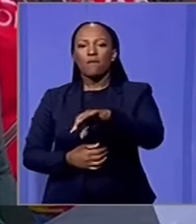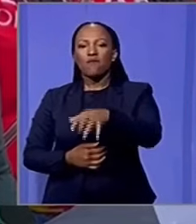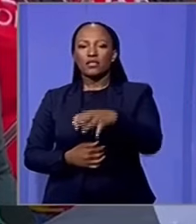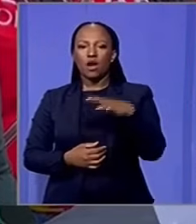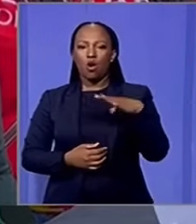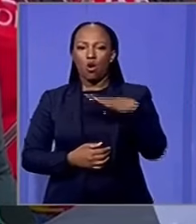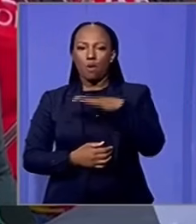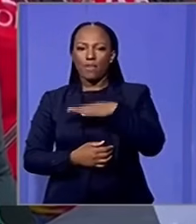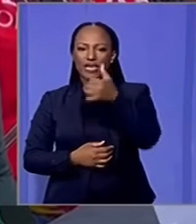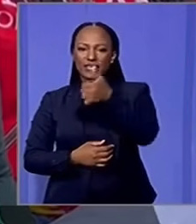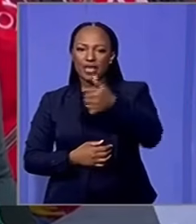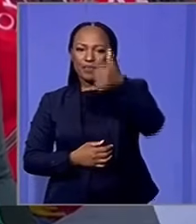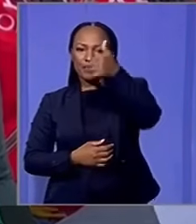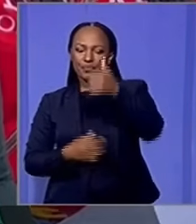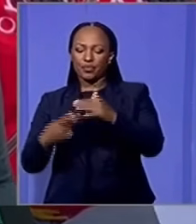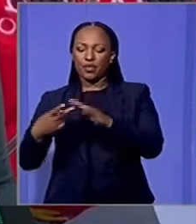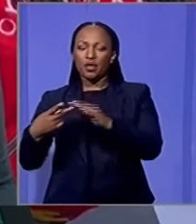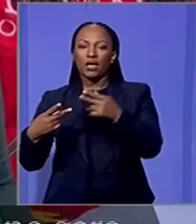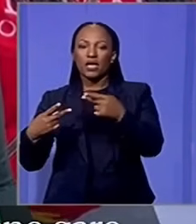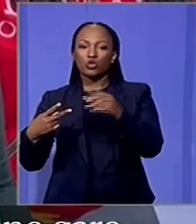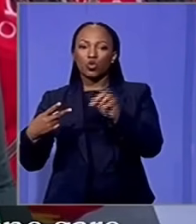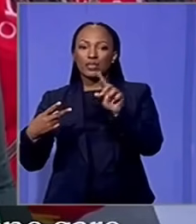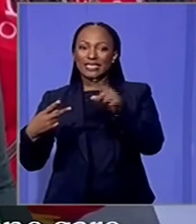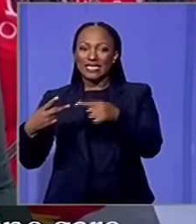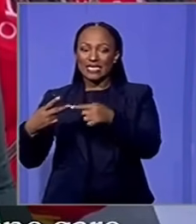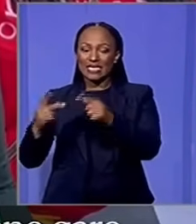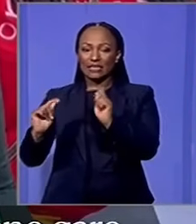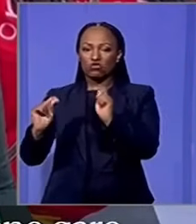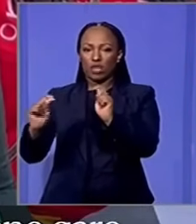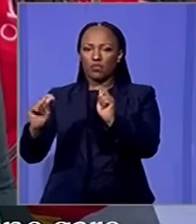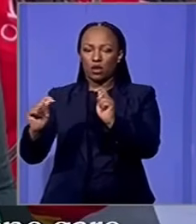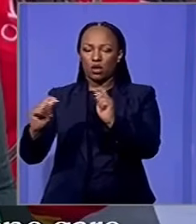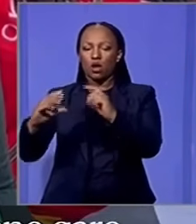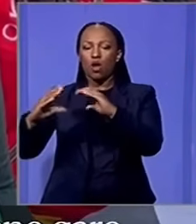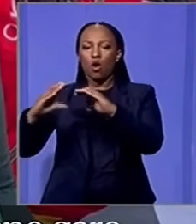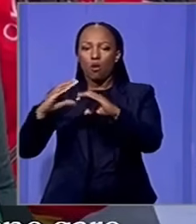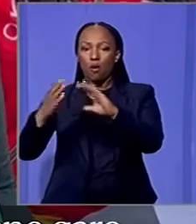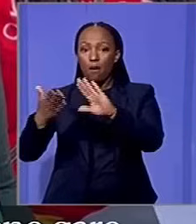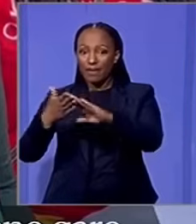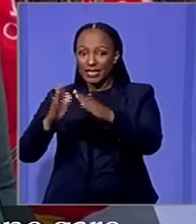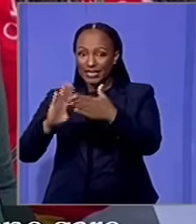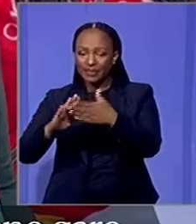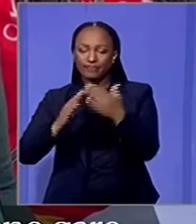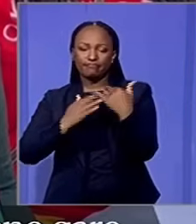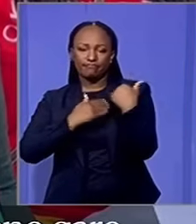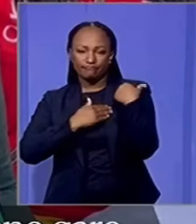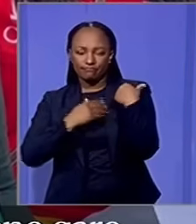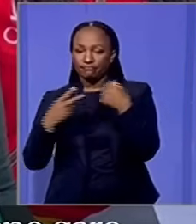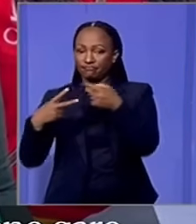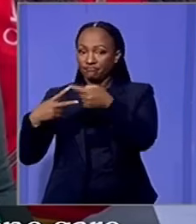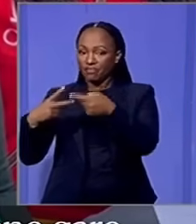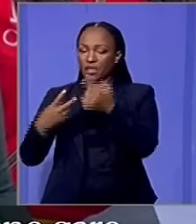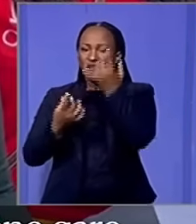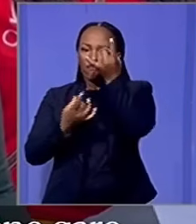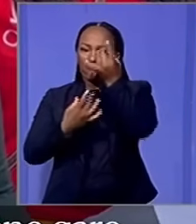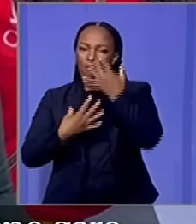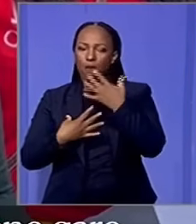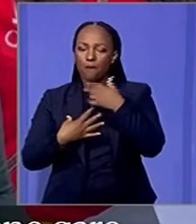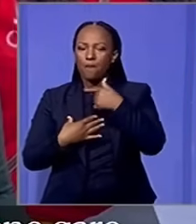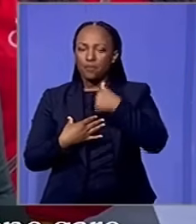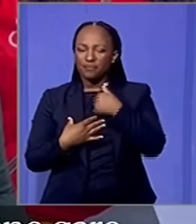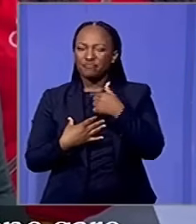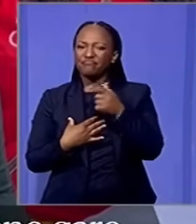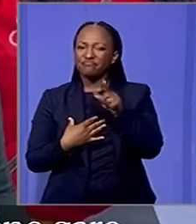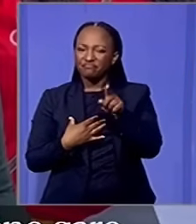commissioner and the HOD of the Department of Transport and Community Safety, was that it